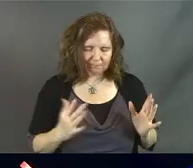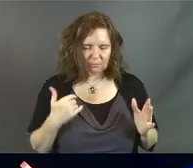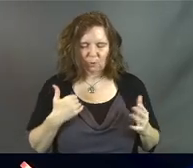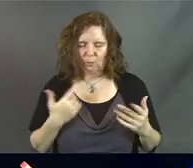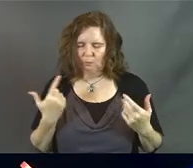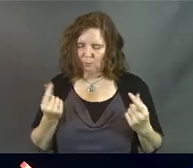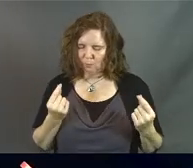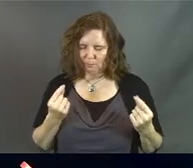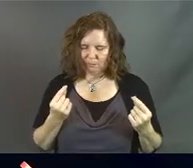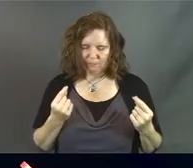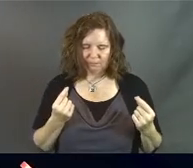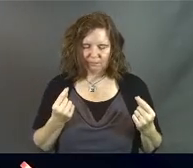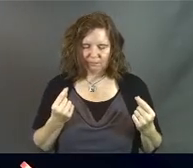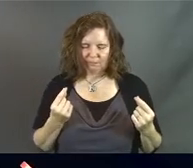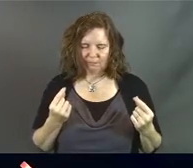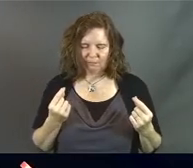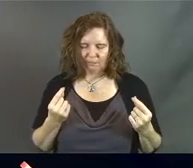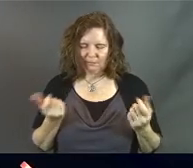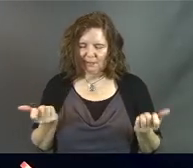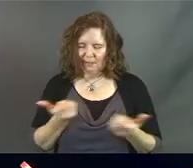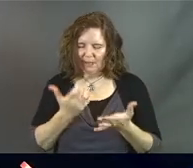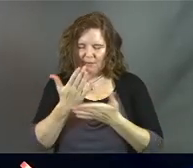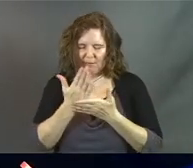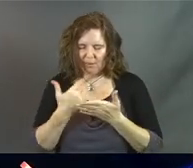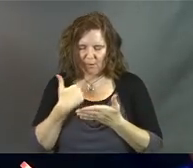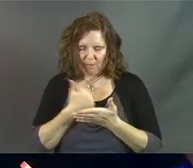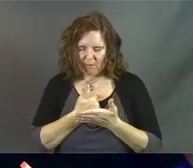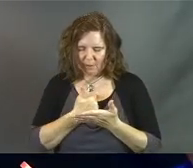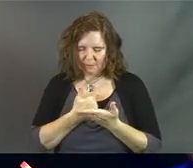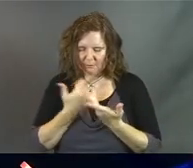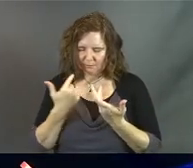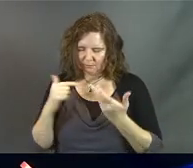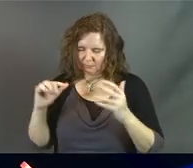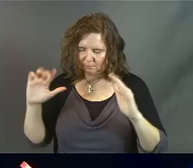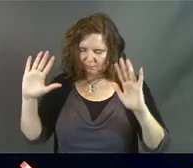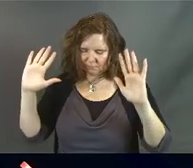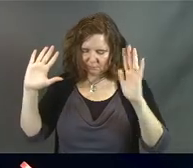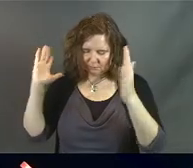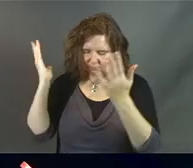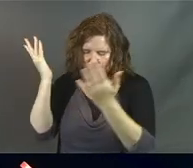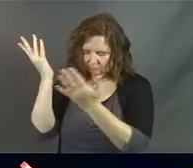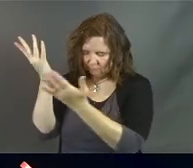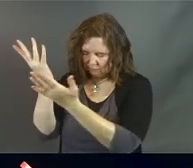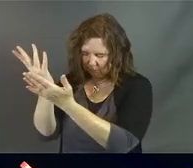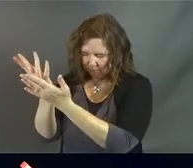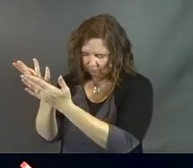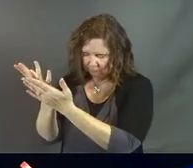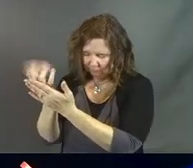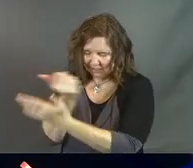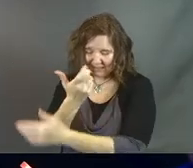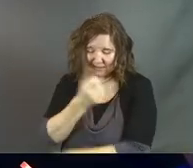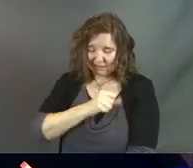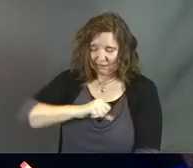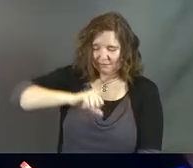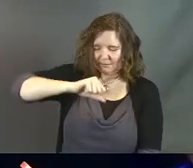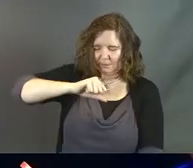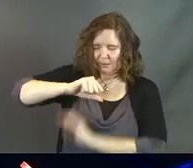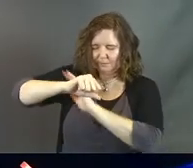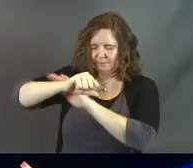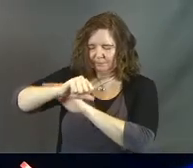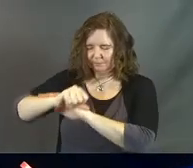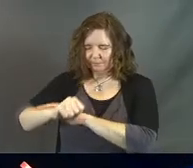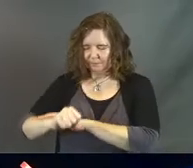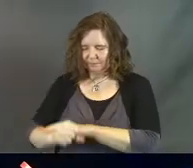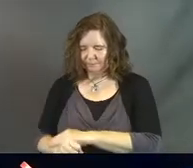lay down every part of us that holds us back from you. We lay it down at the foot of the